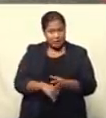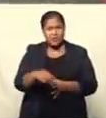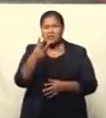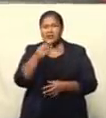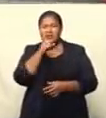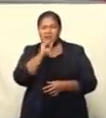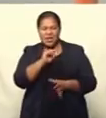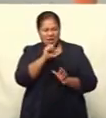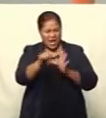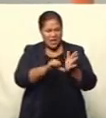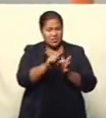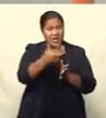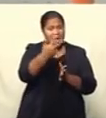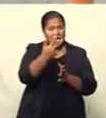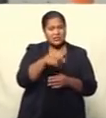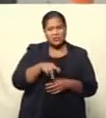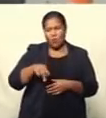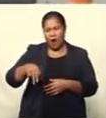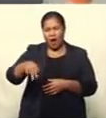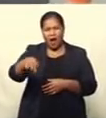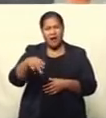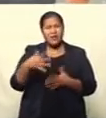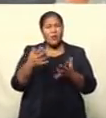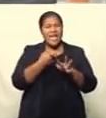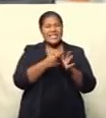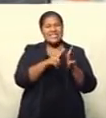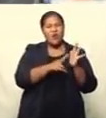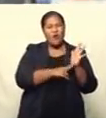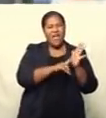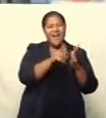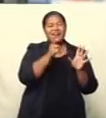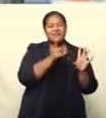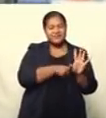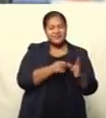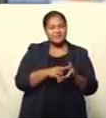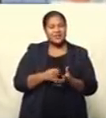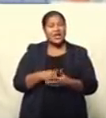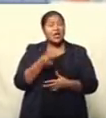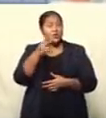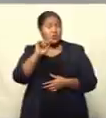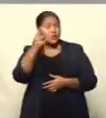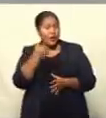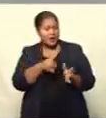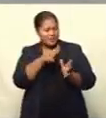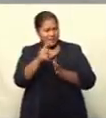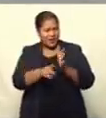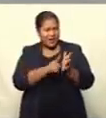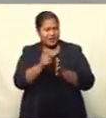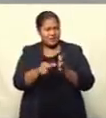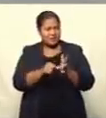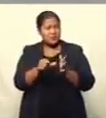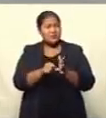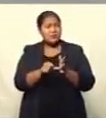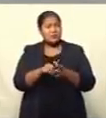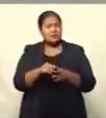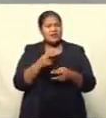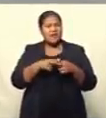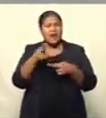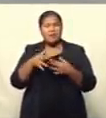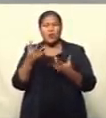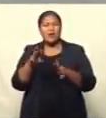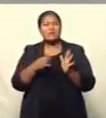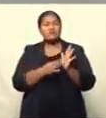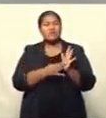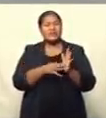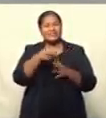men aged 18 were found walking along Velau Drive in Kinoya. A 21-year-old farmer was found loitering near the Moni Coastal Containment